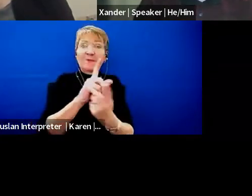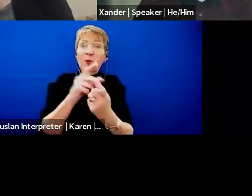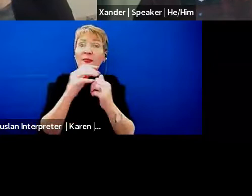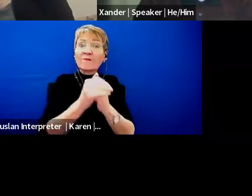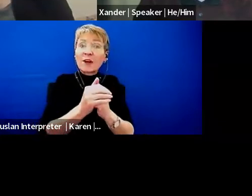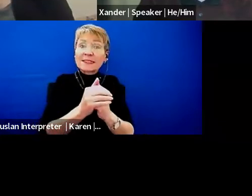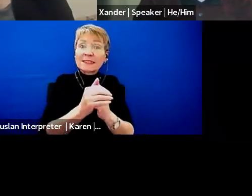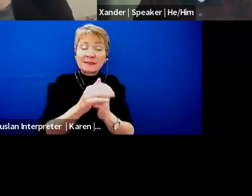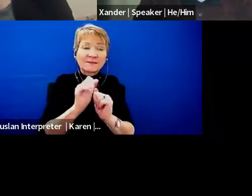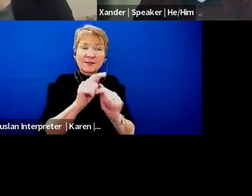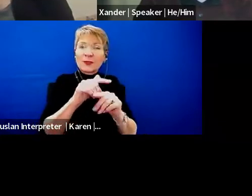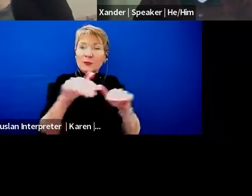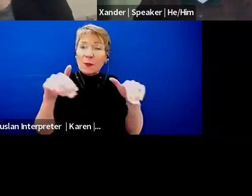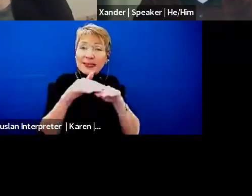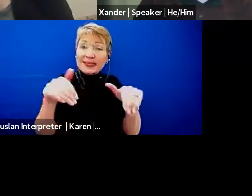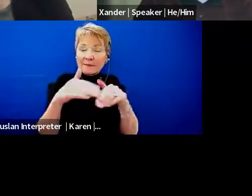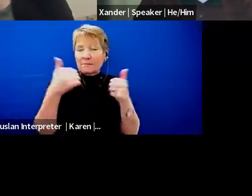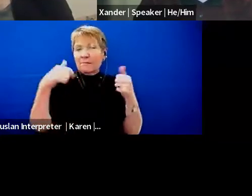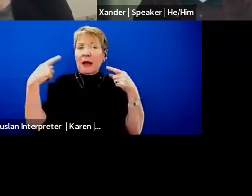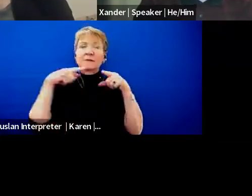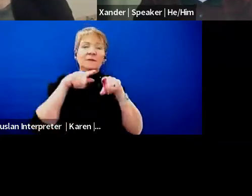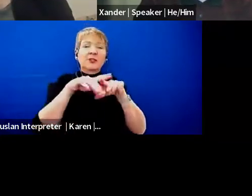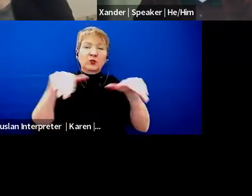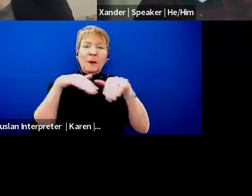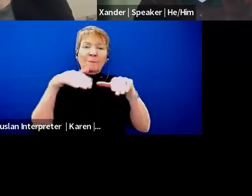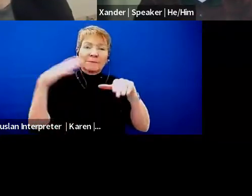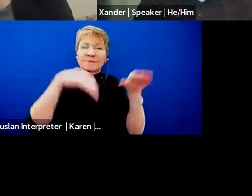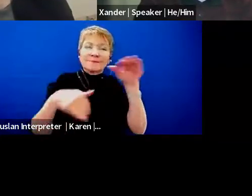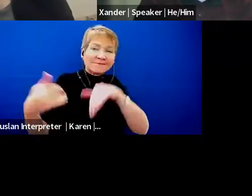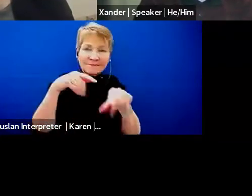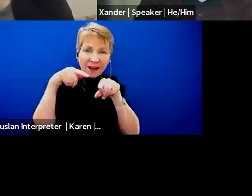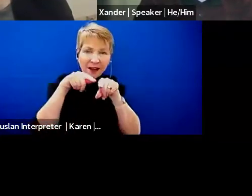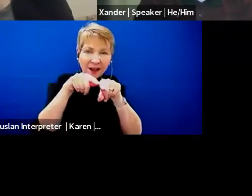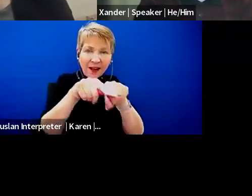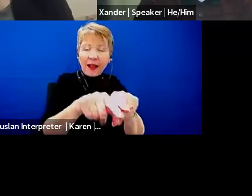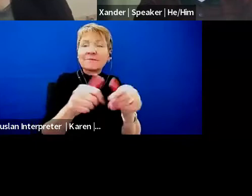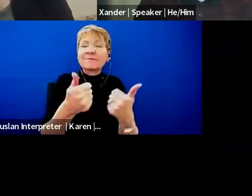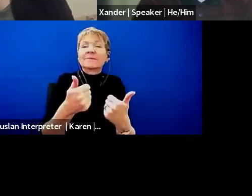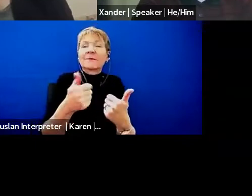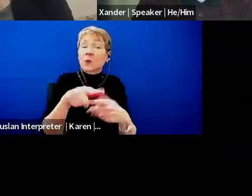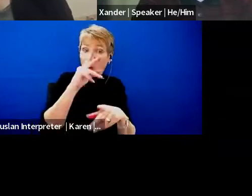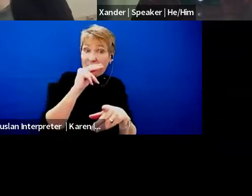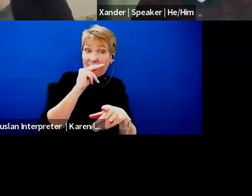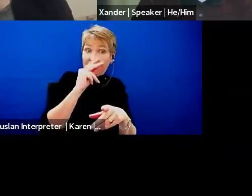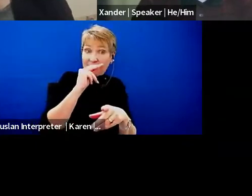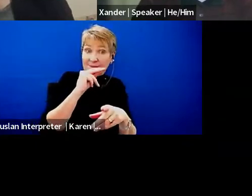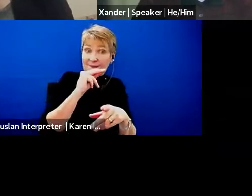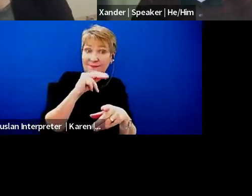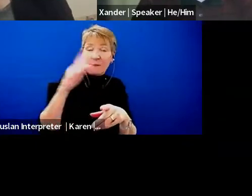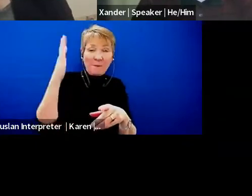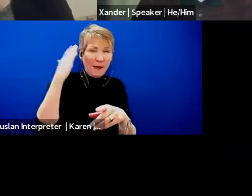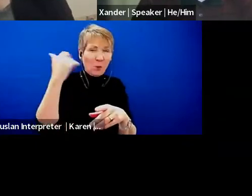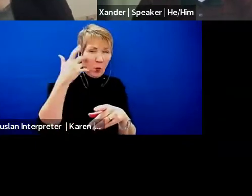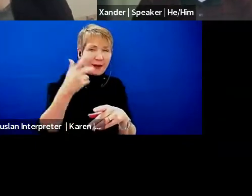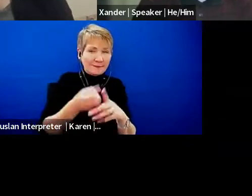it was the one place where I could keep up. When I was young, Mum did this a lot, but then I learned as I got older the importance